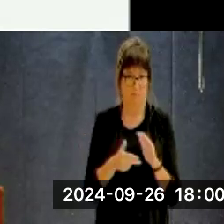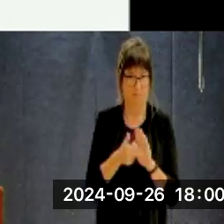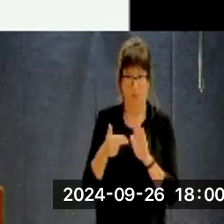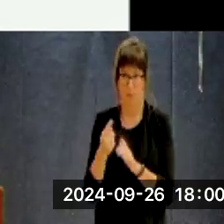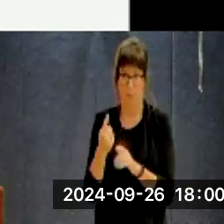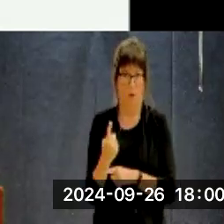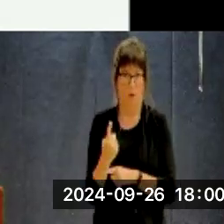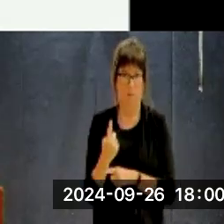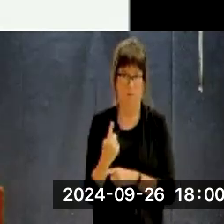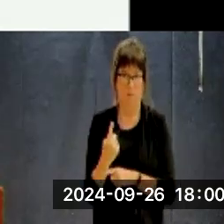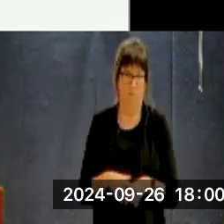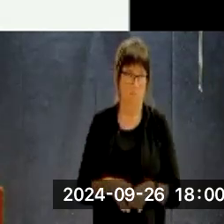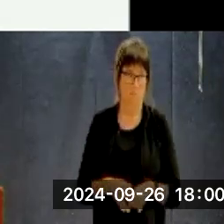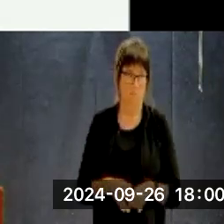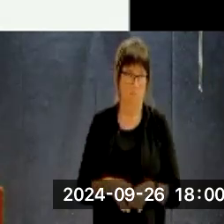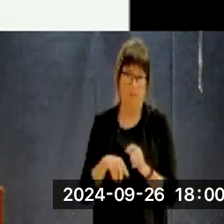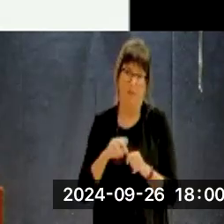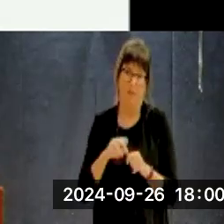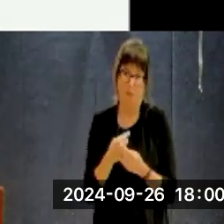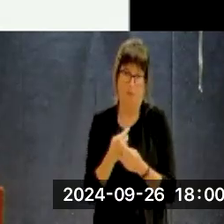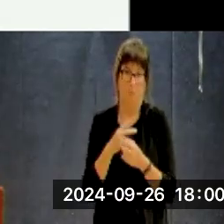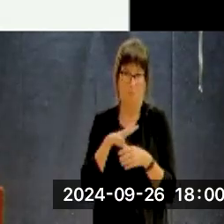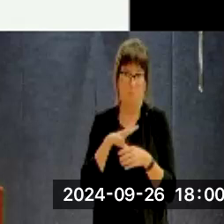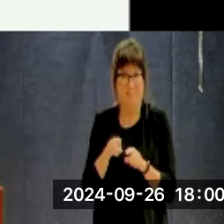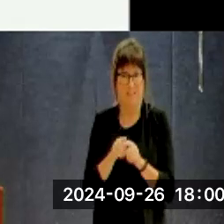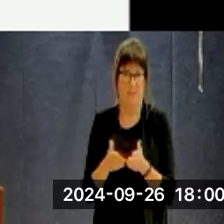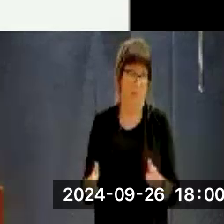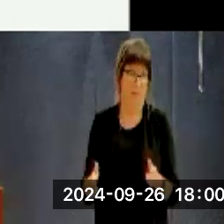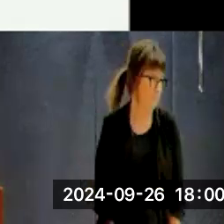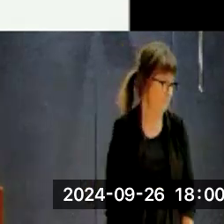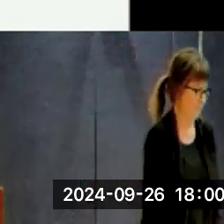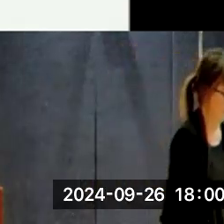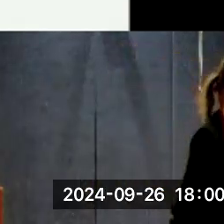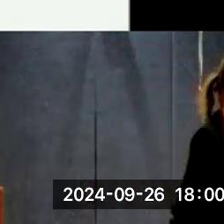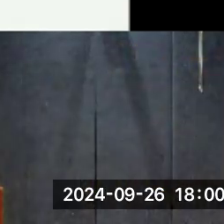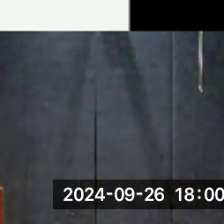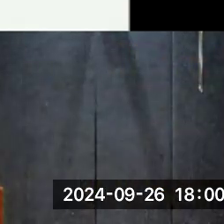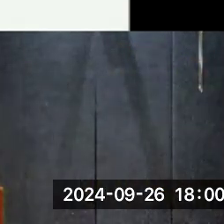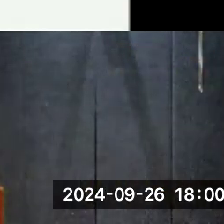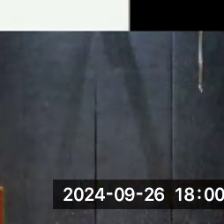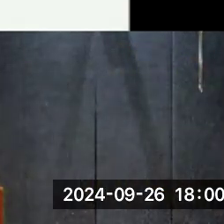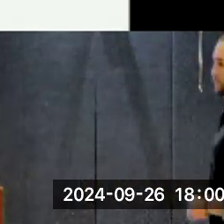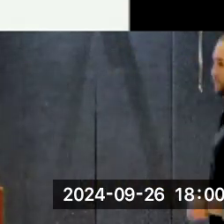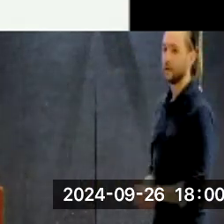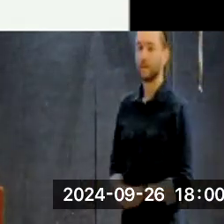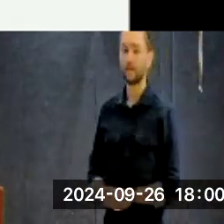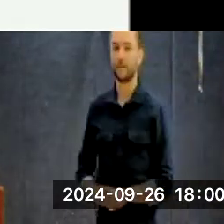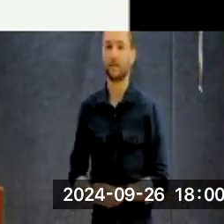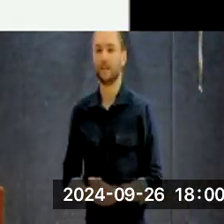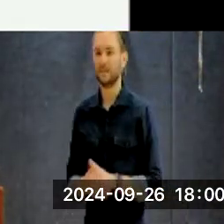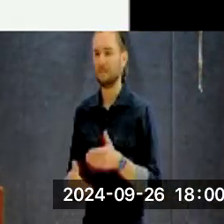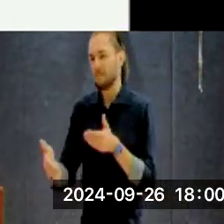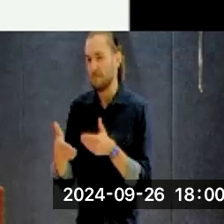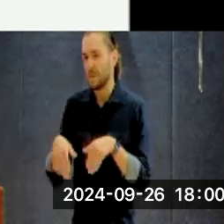down to lift up another or vice versa. It's all part of the same thing. And I'll finish with this. I really,